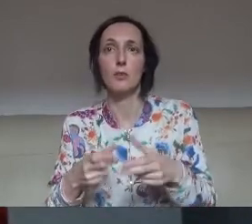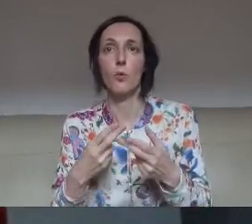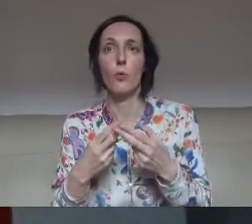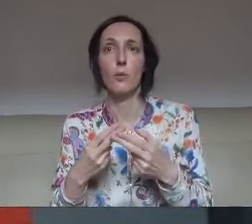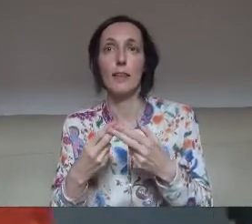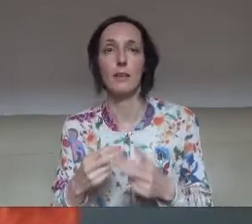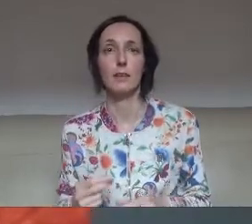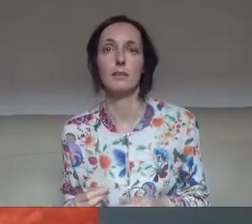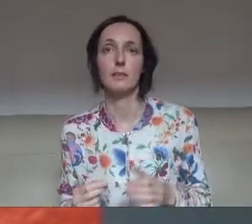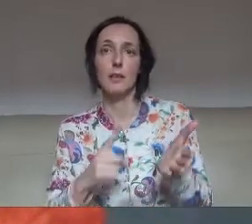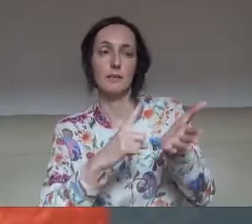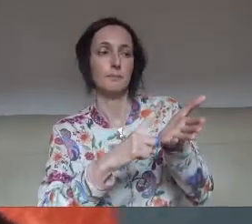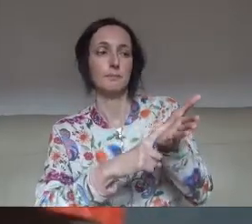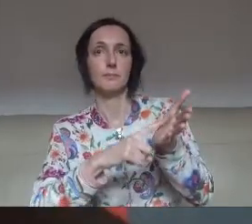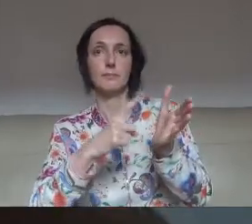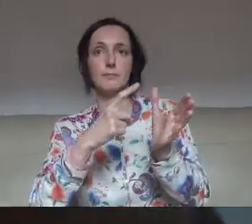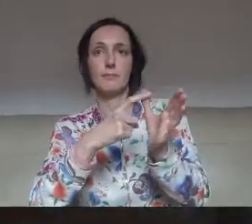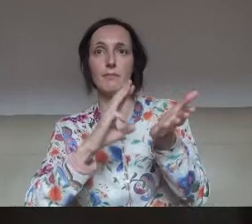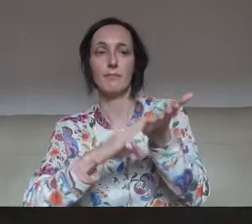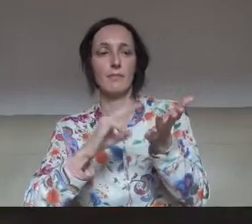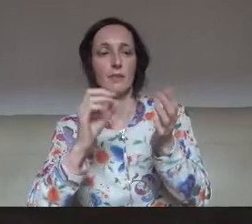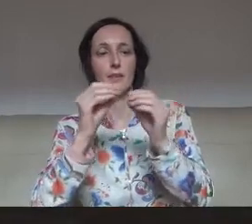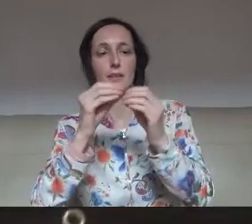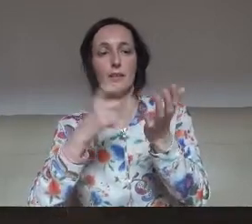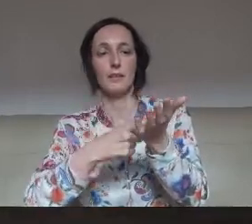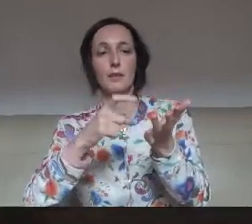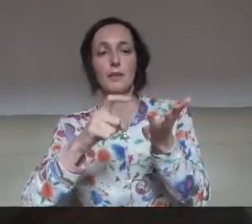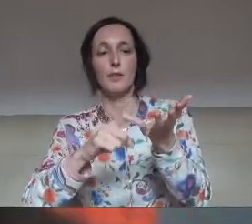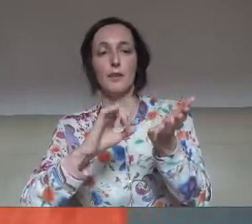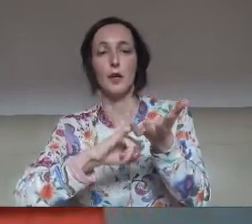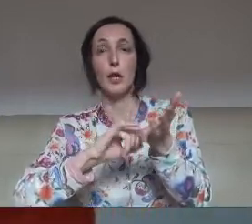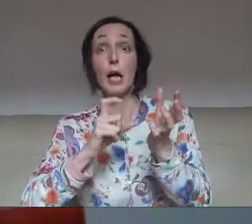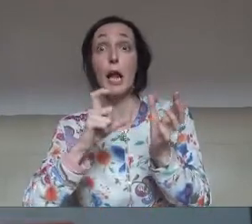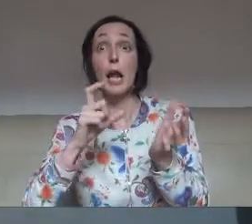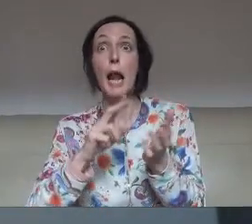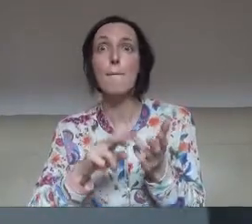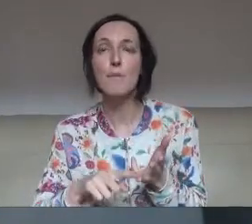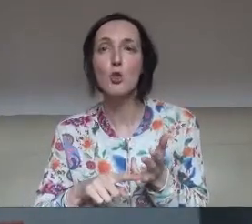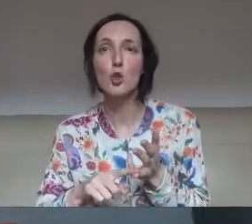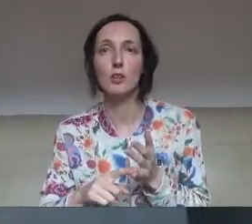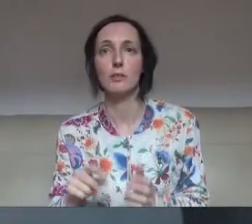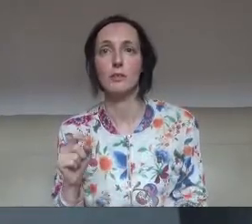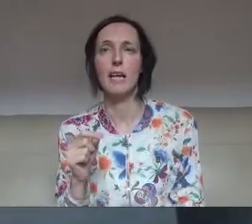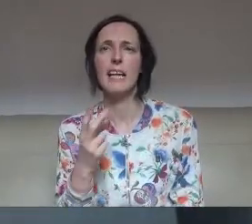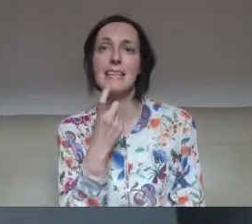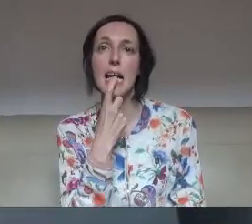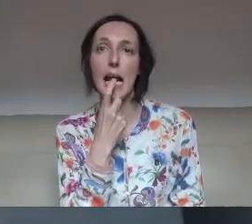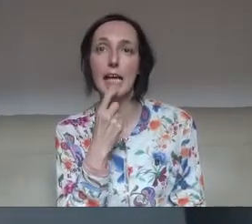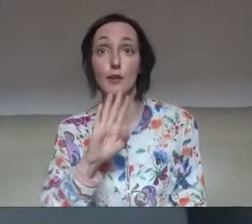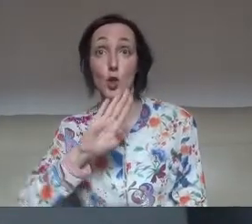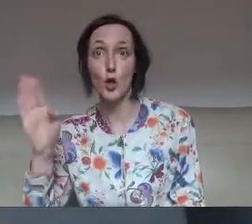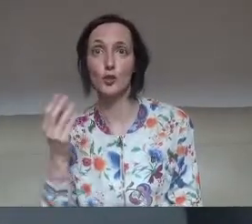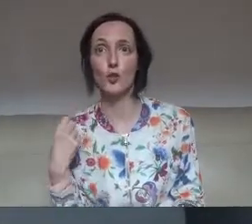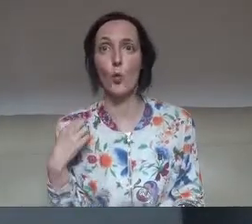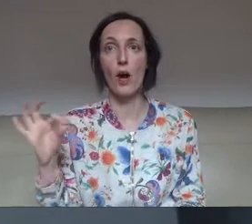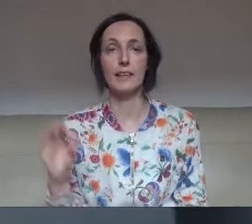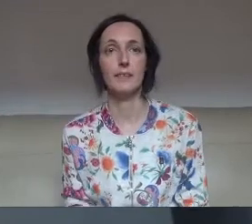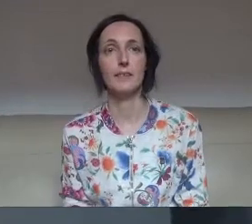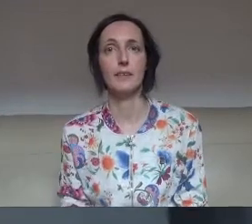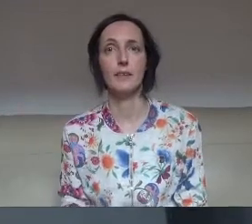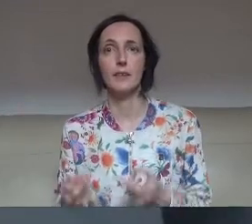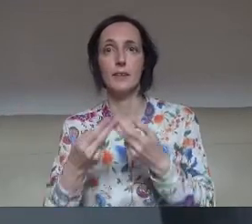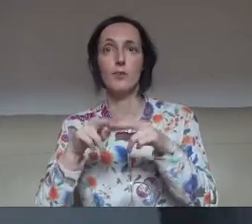tigelle, the real authentic Lambrusco. It's red, not white. Doesn't exist white Lambrusco, guys,